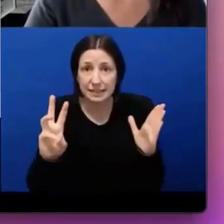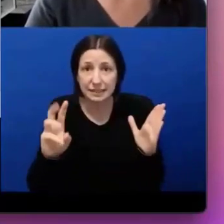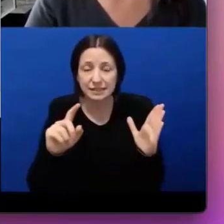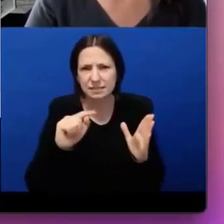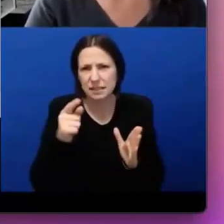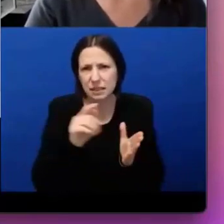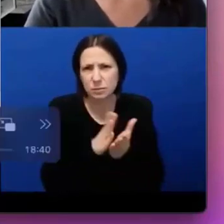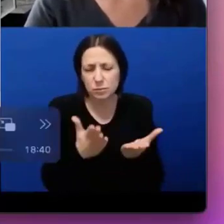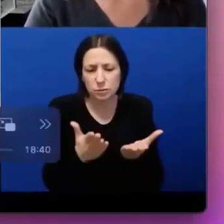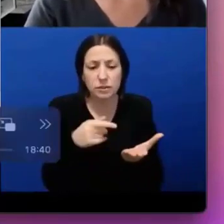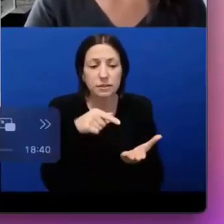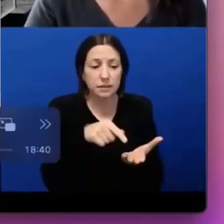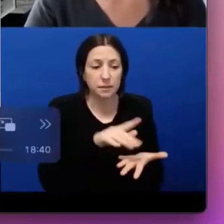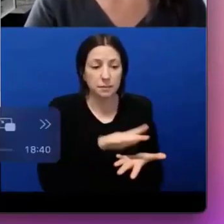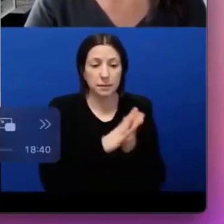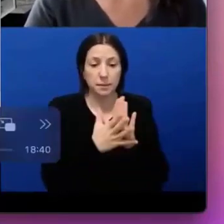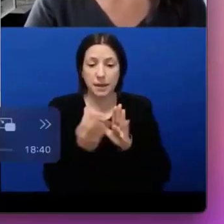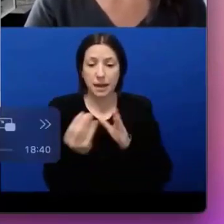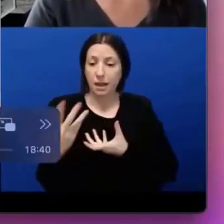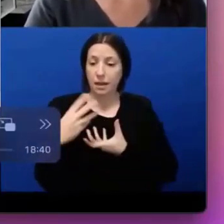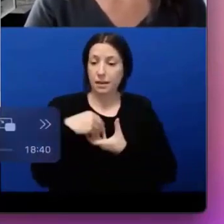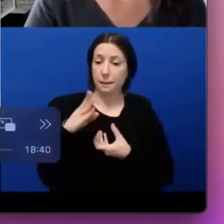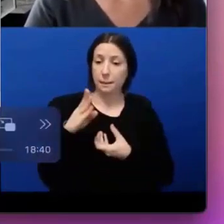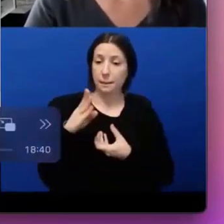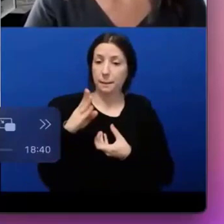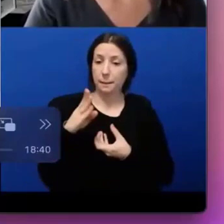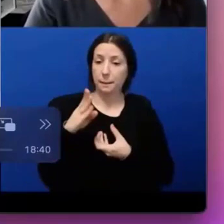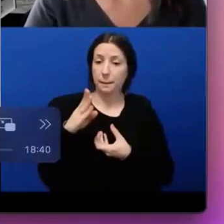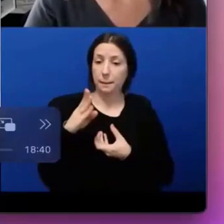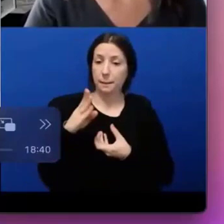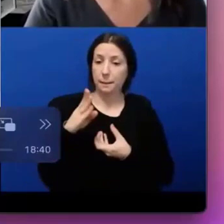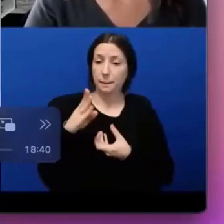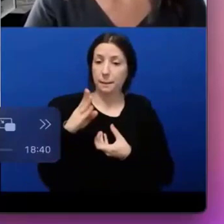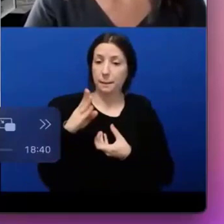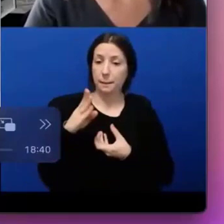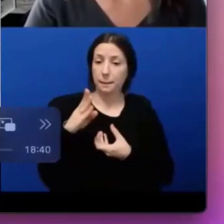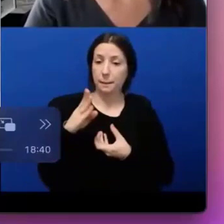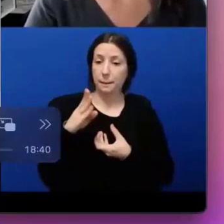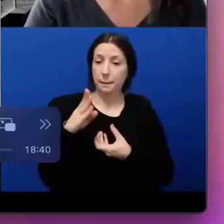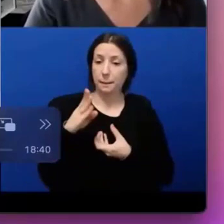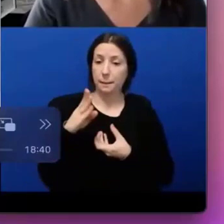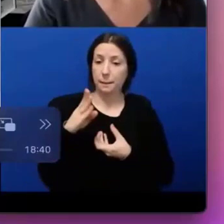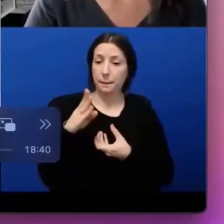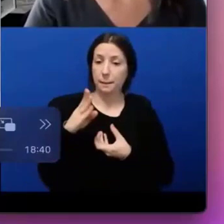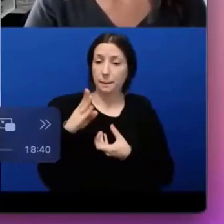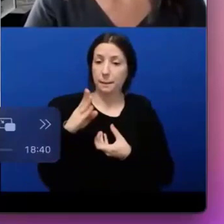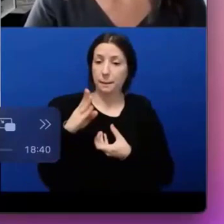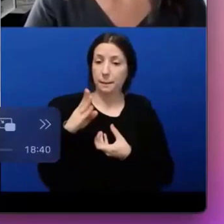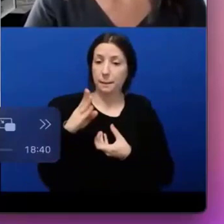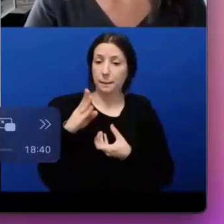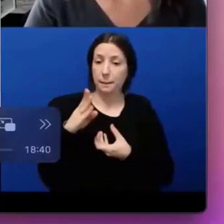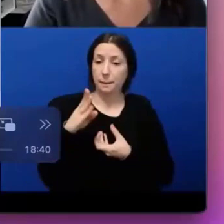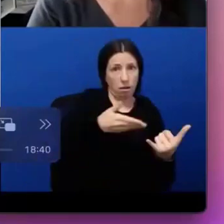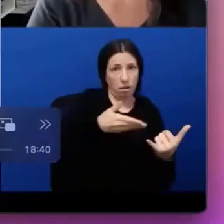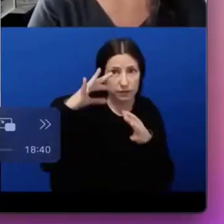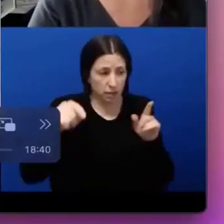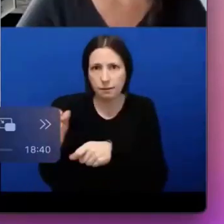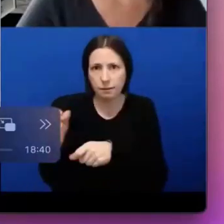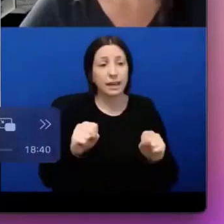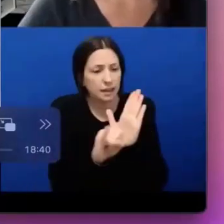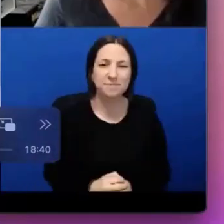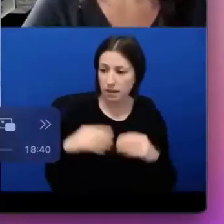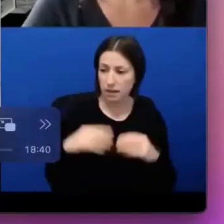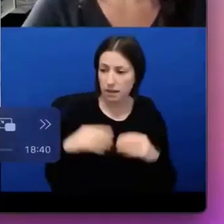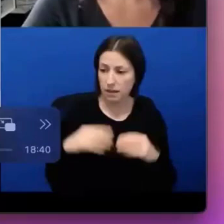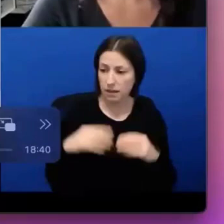textbook Becoming and Being an Early Childhood Professional. And Lisa will in why we organized it in this way